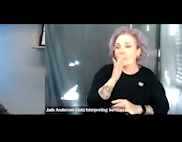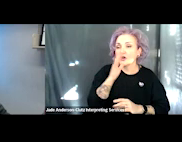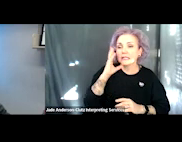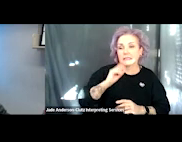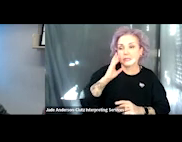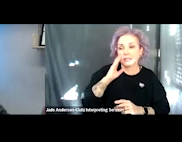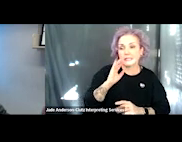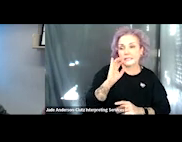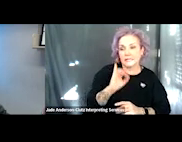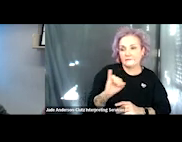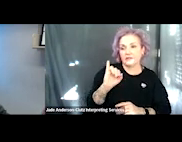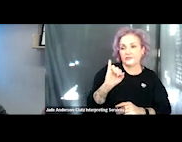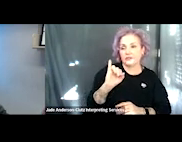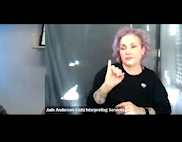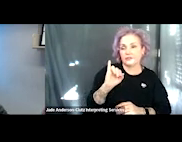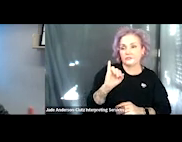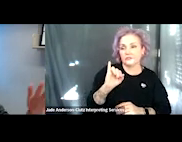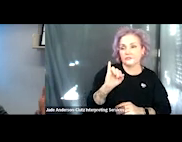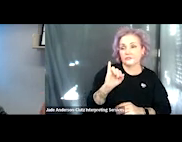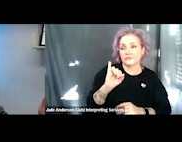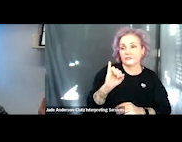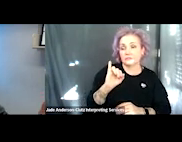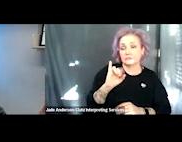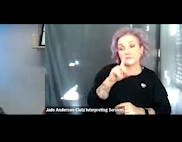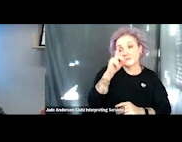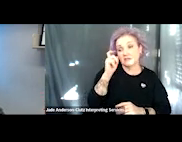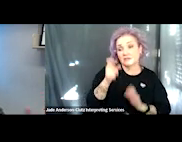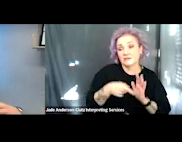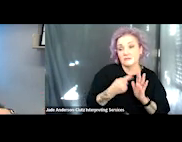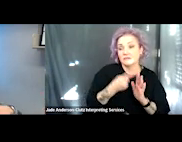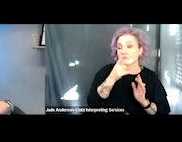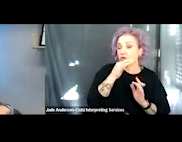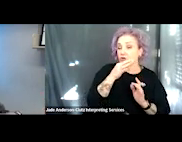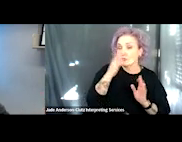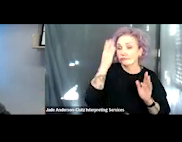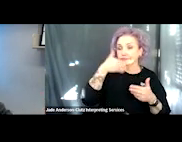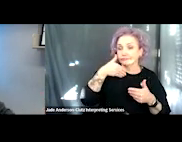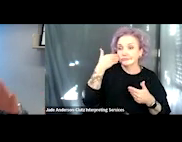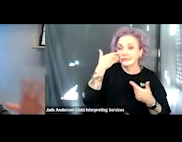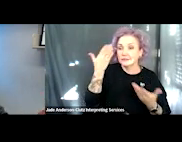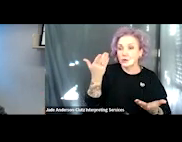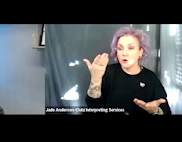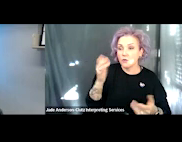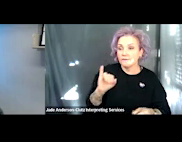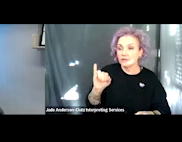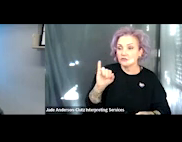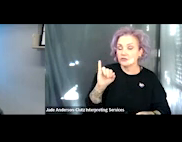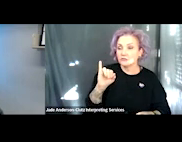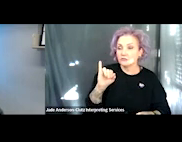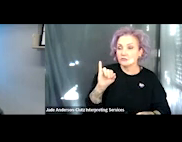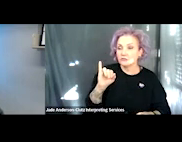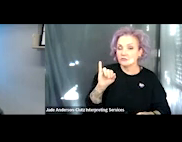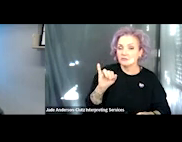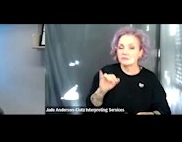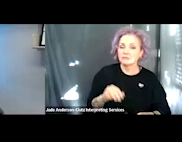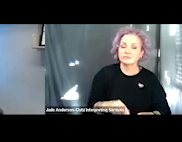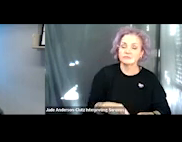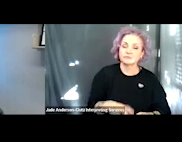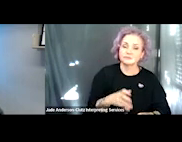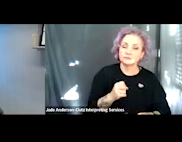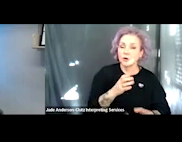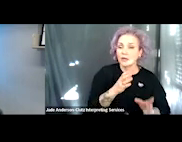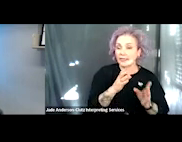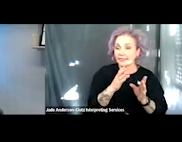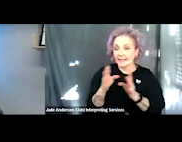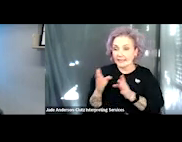kind of summarizes the studies, or summarizes studies. Obviously, this is limited. There's other studies that have also looked at this that I'm